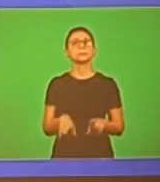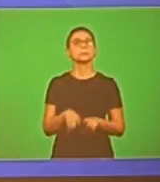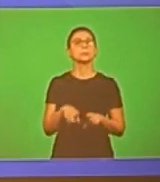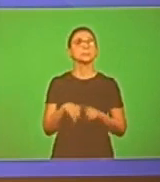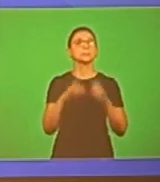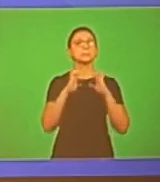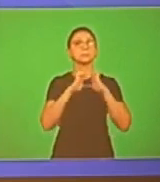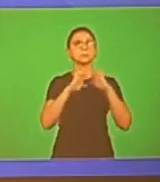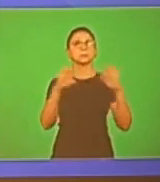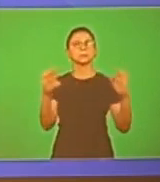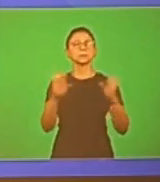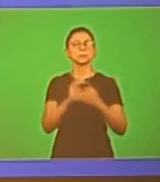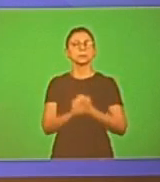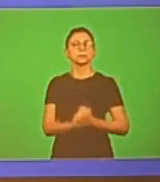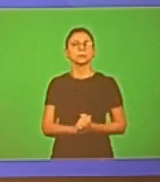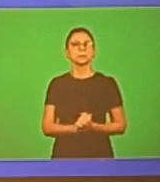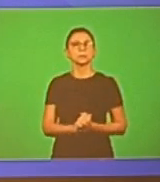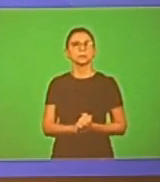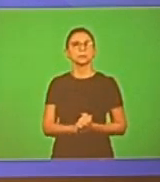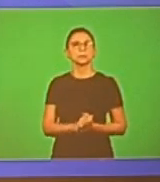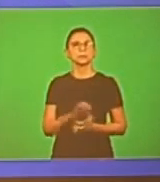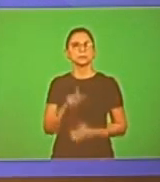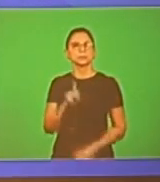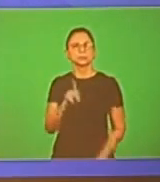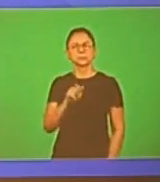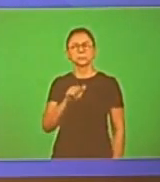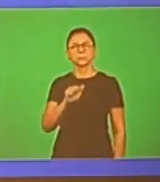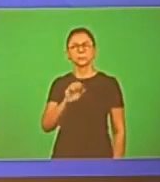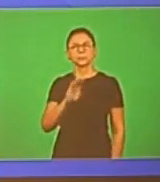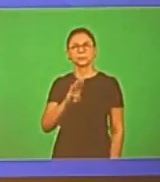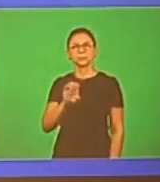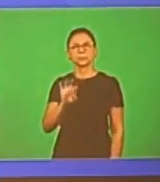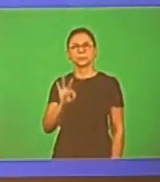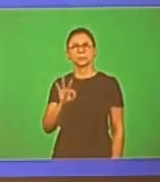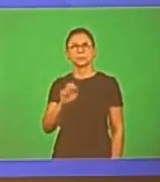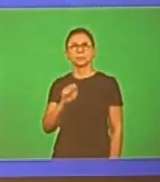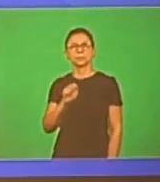Another one in Piabetá, Rio de Janeiro,